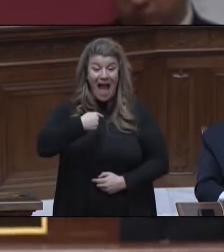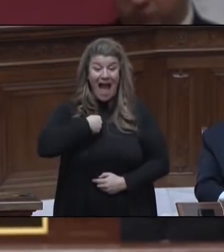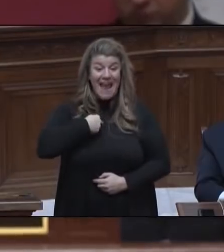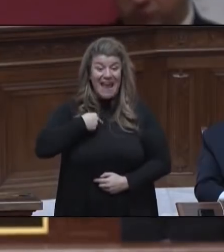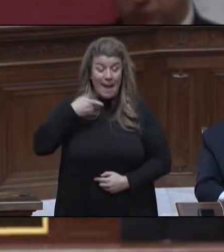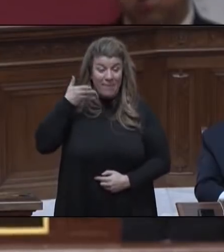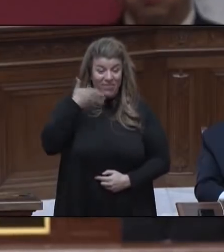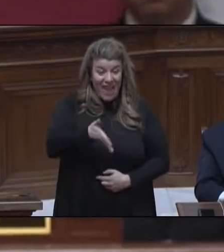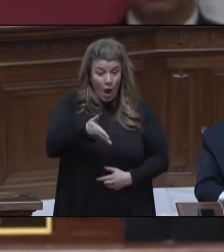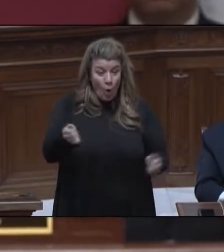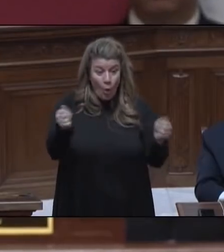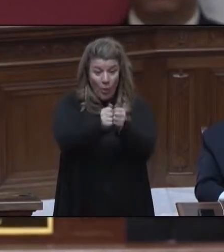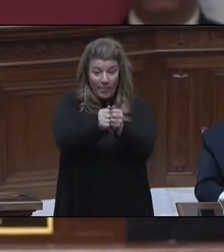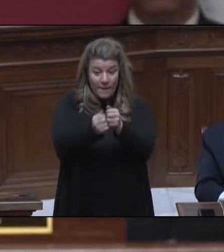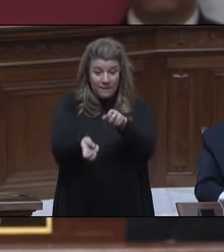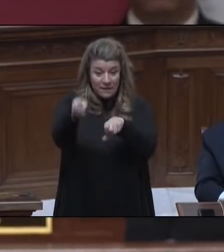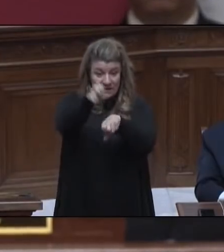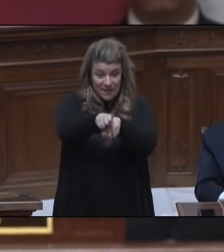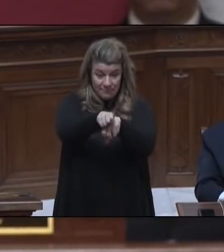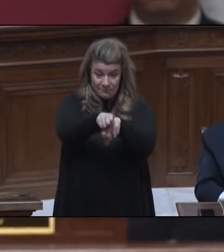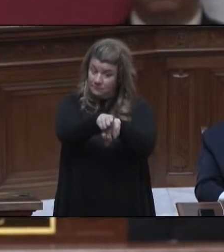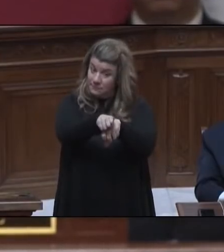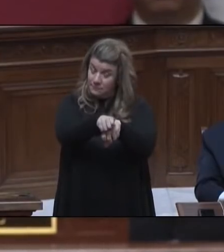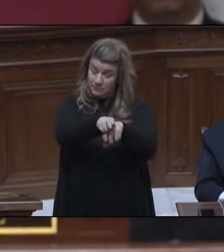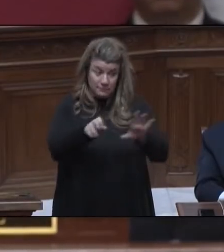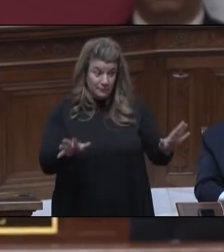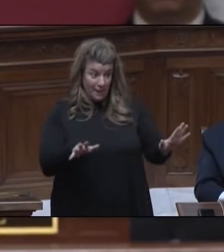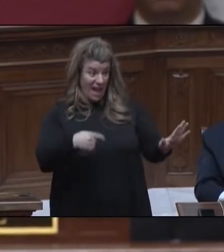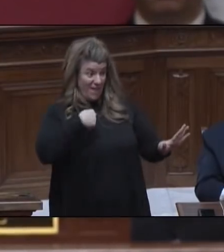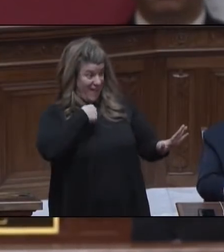chest. And that's going to be bad, isn't it?